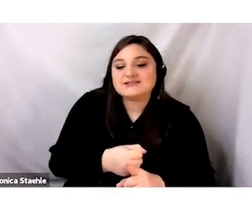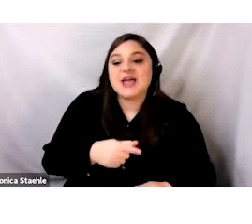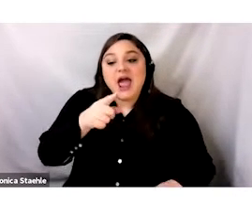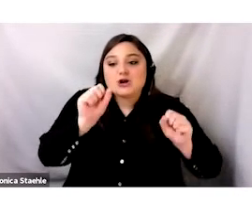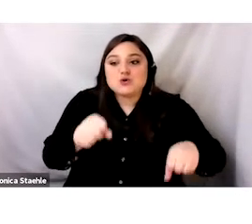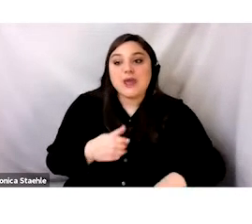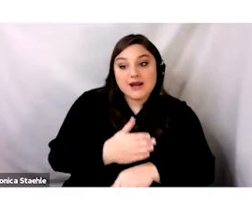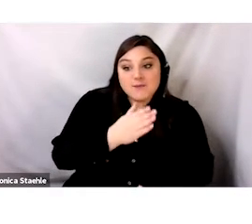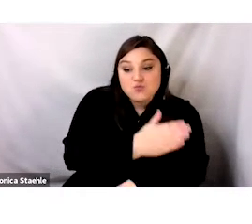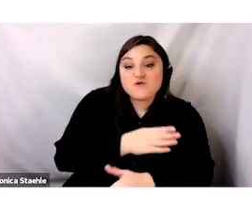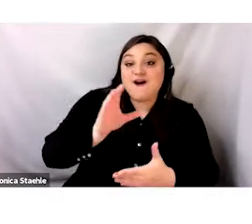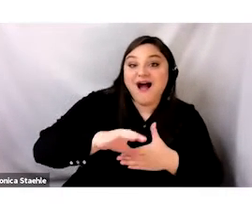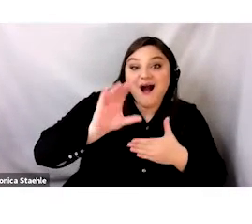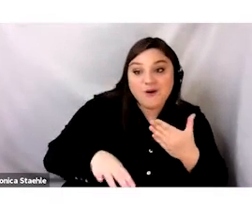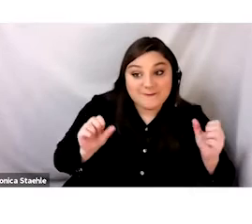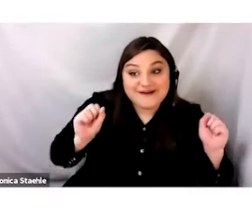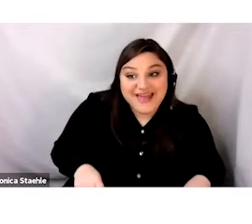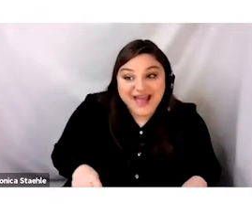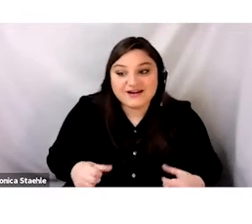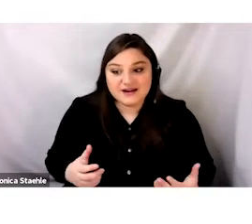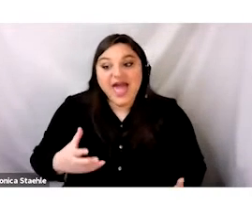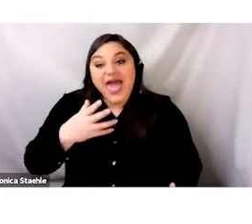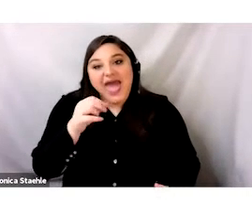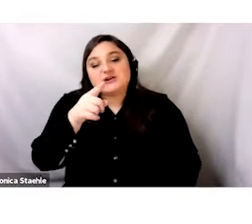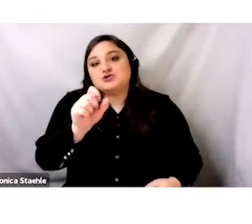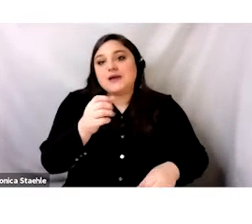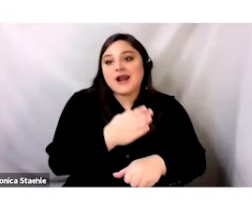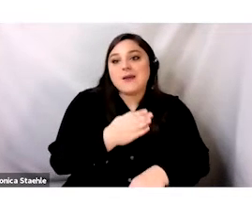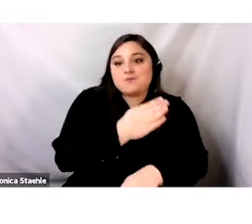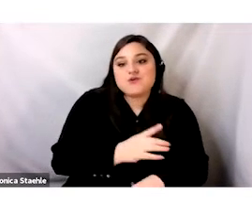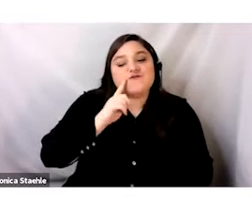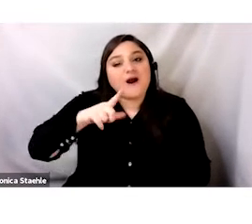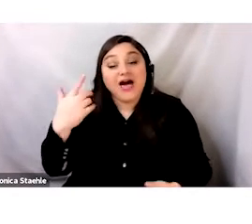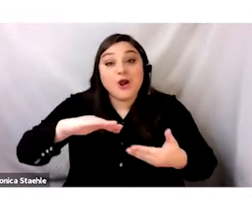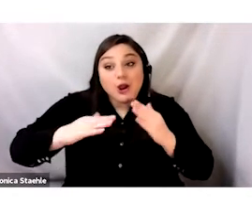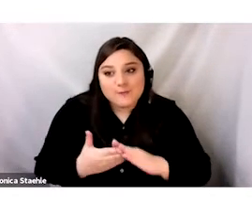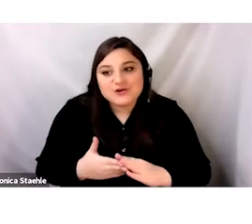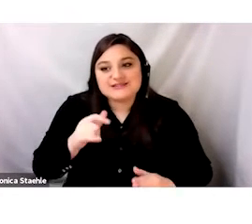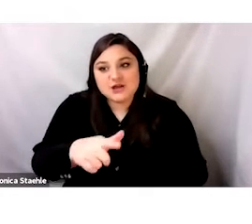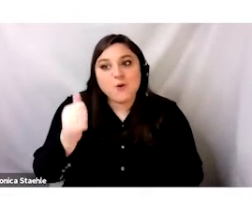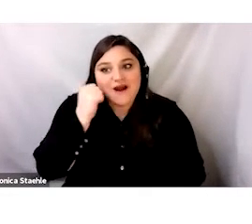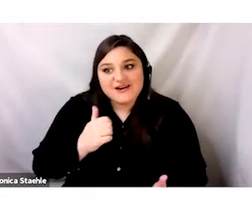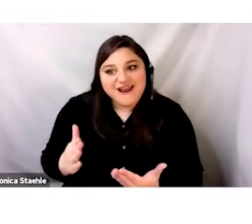improve outcomes, not only for yourself, but also for the communities that you navigate every single day.